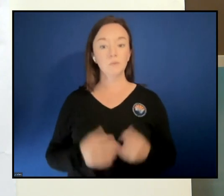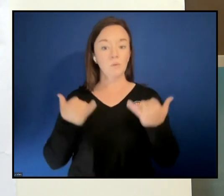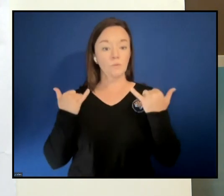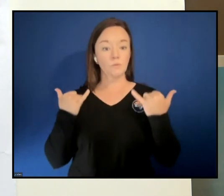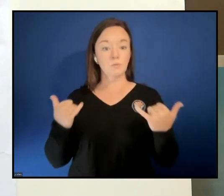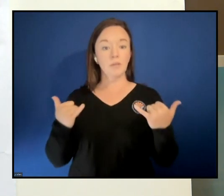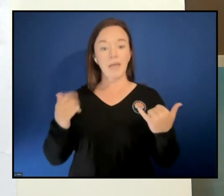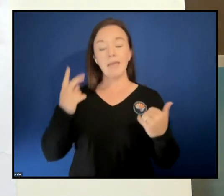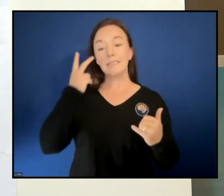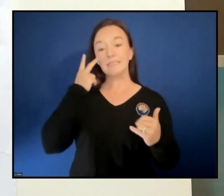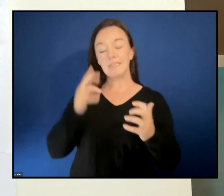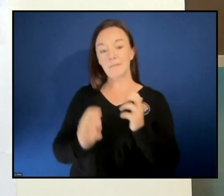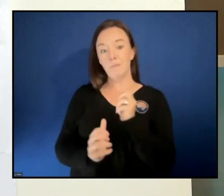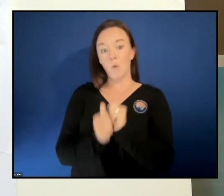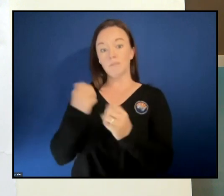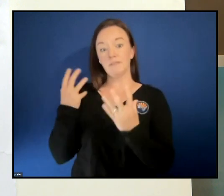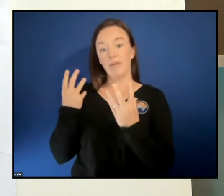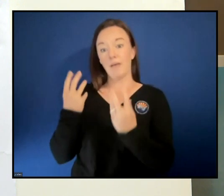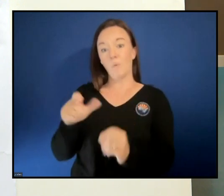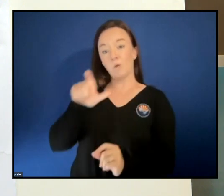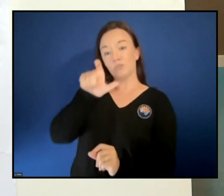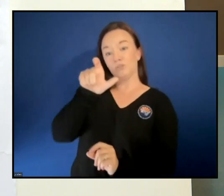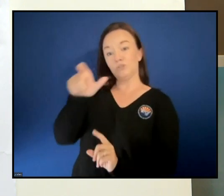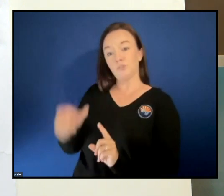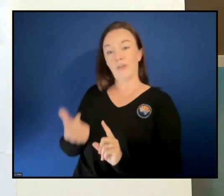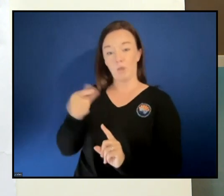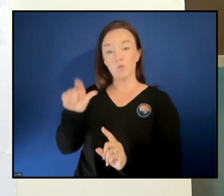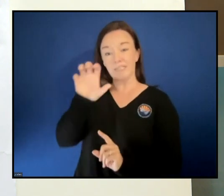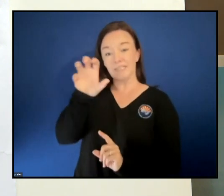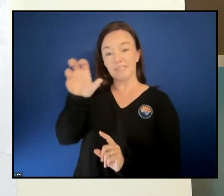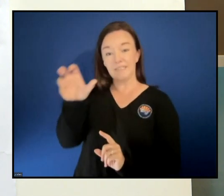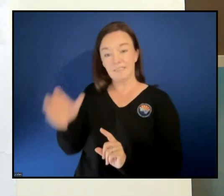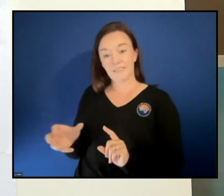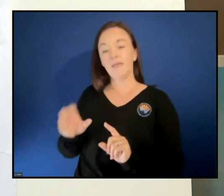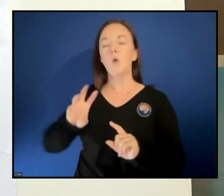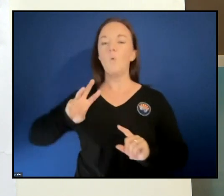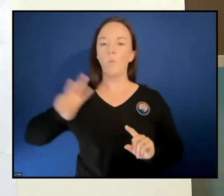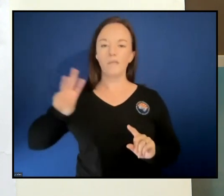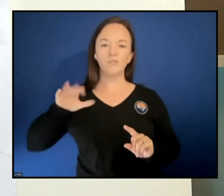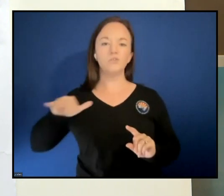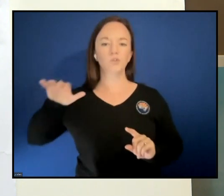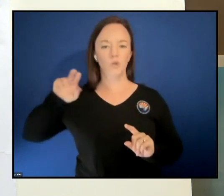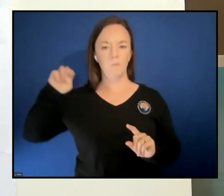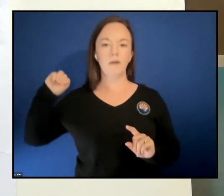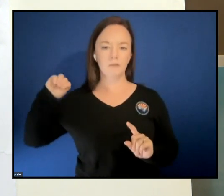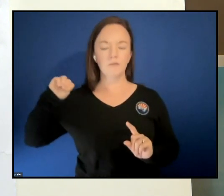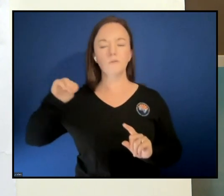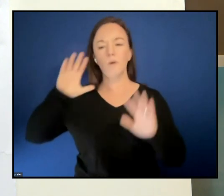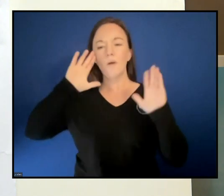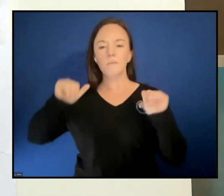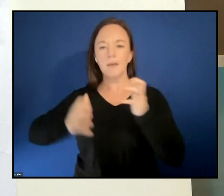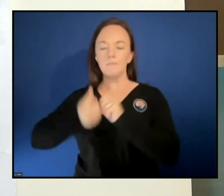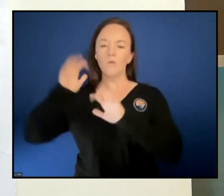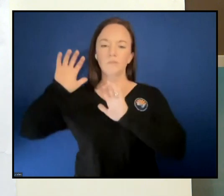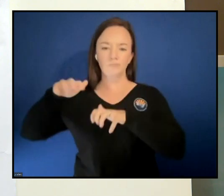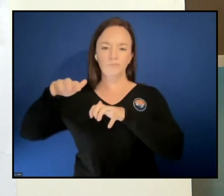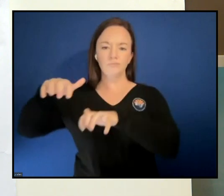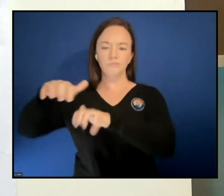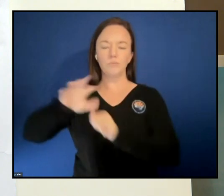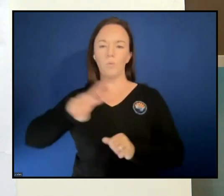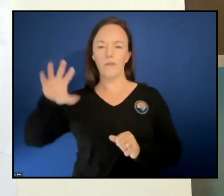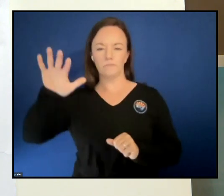that the main moisture band is located over western New Mexico. That's where we're expecting the most precipitation is across the